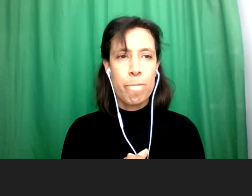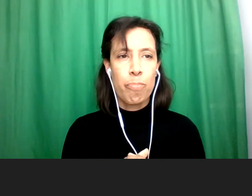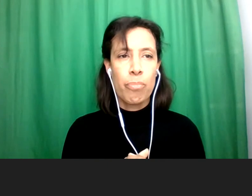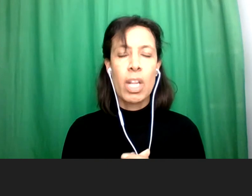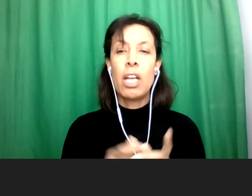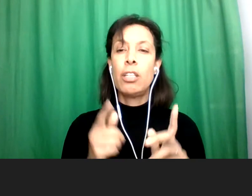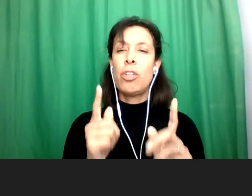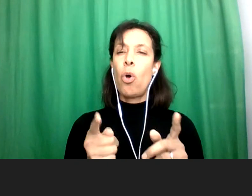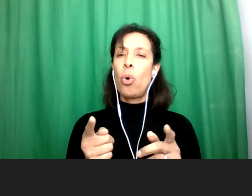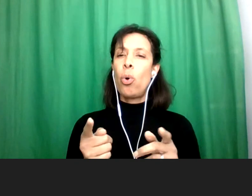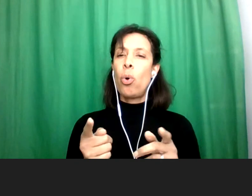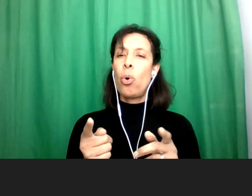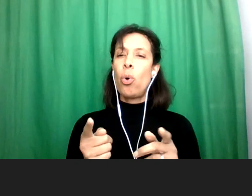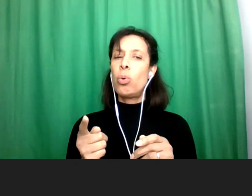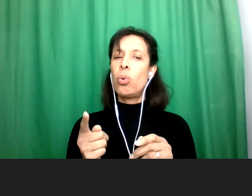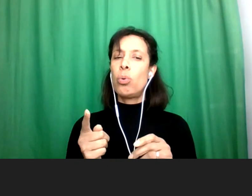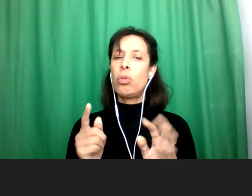Just very briefly, before I